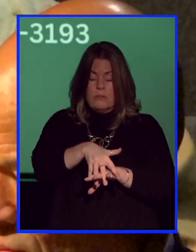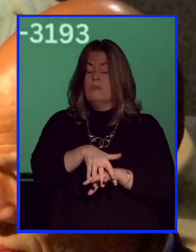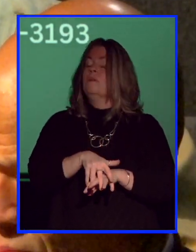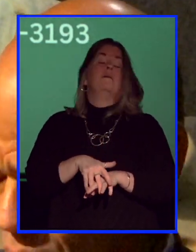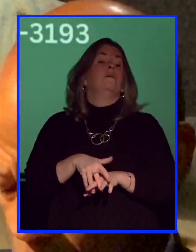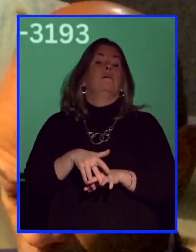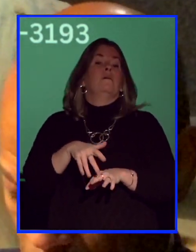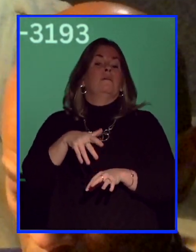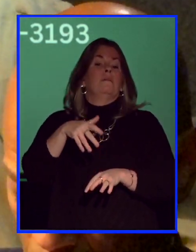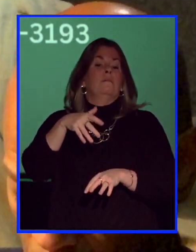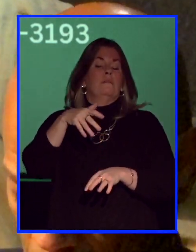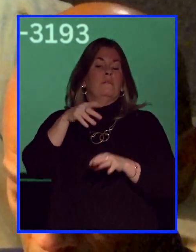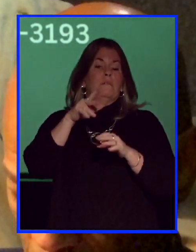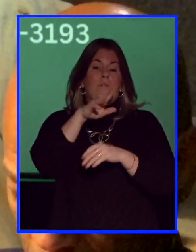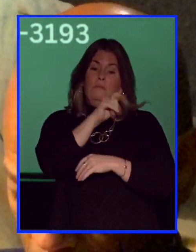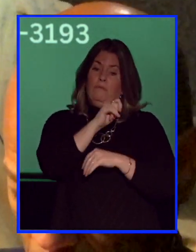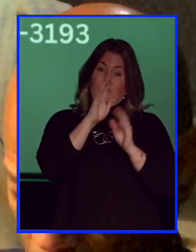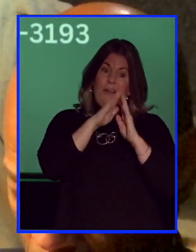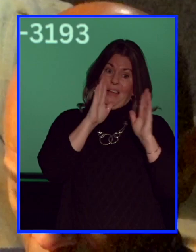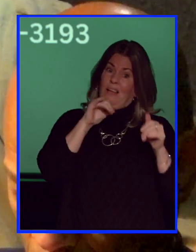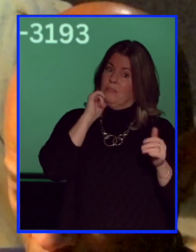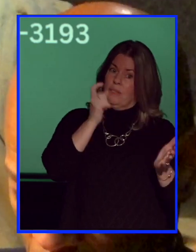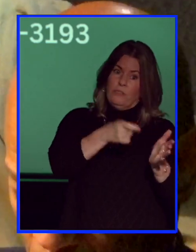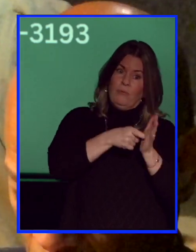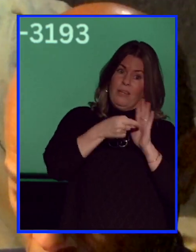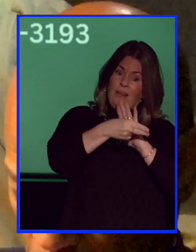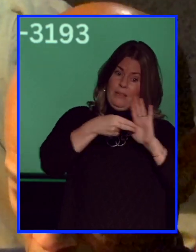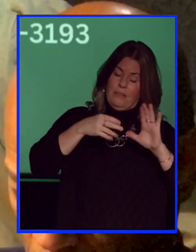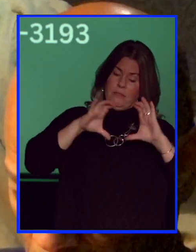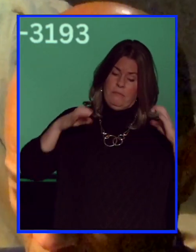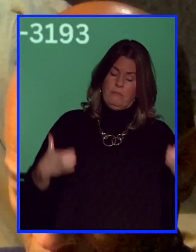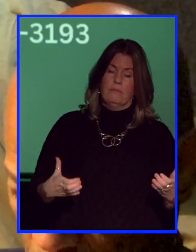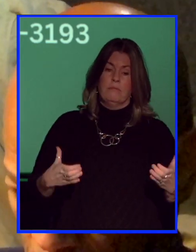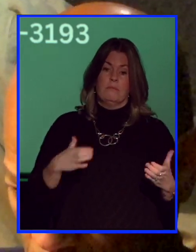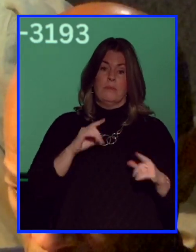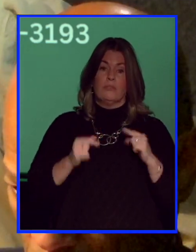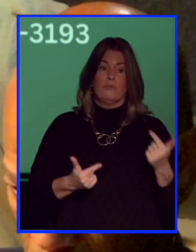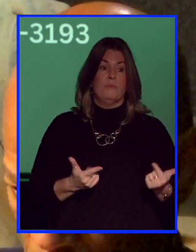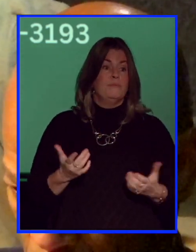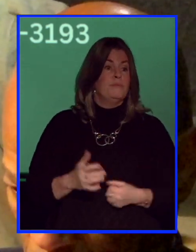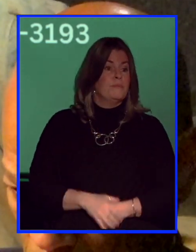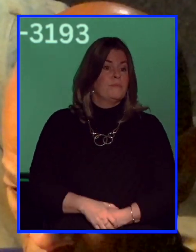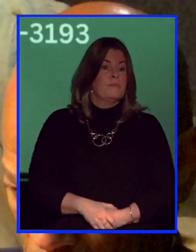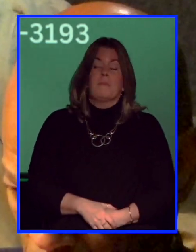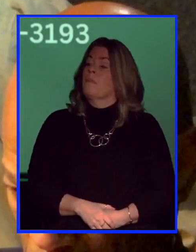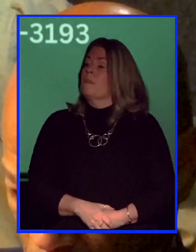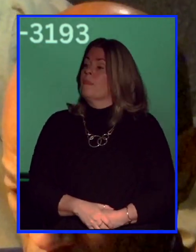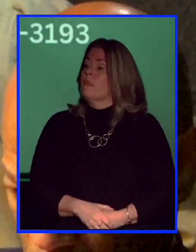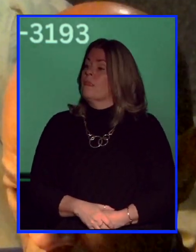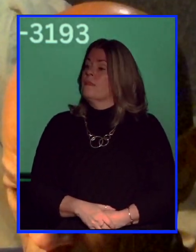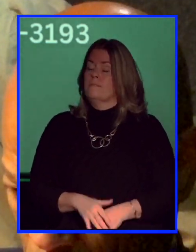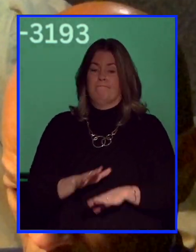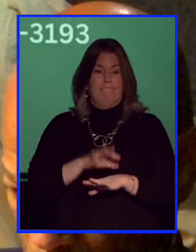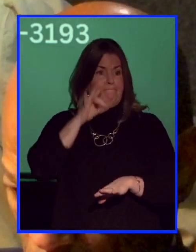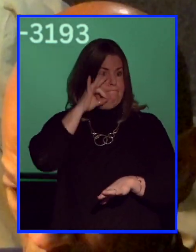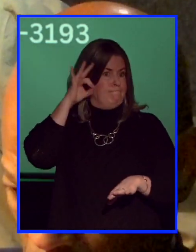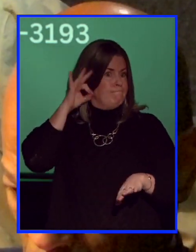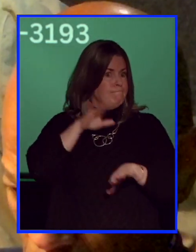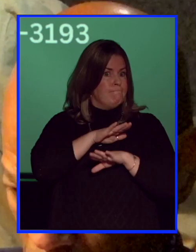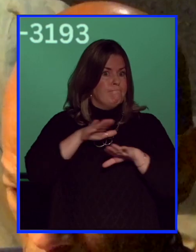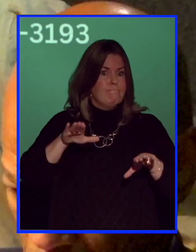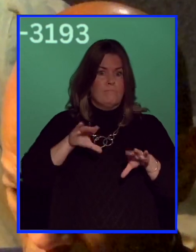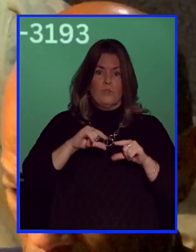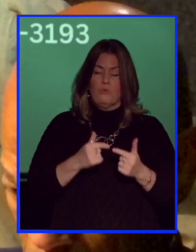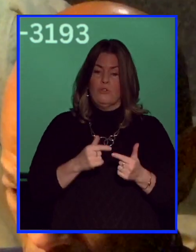Vermont House does not recognize us as a people. So if they don't recognize us as a people, we're